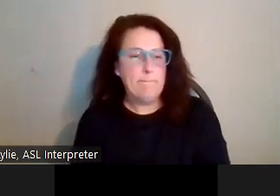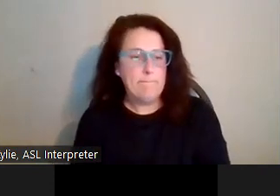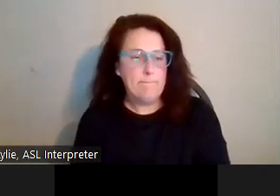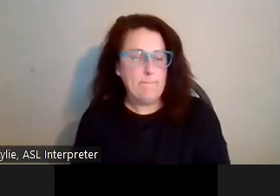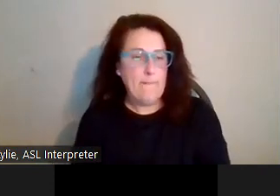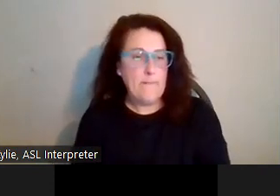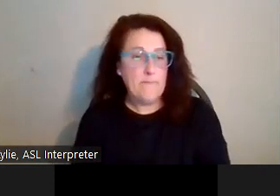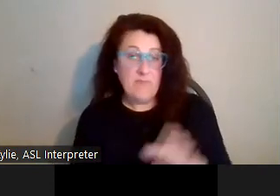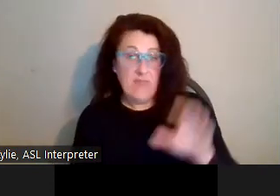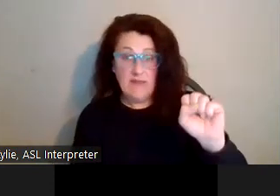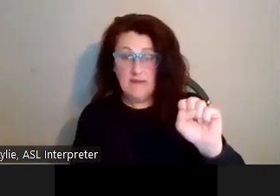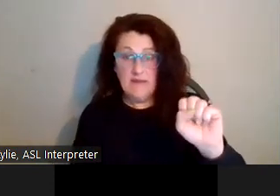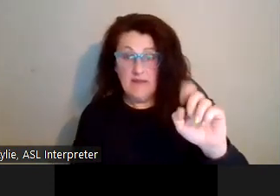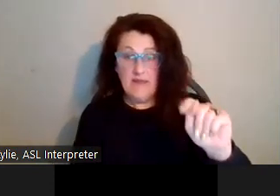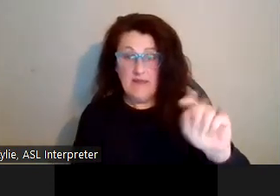Why STEM?